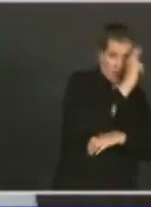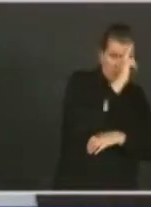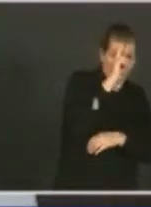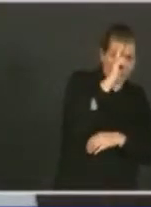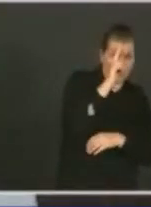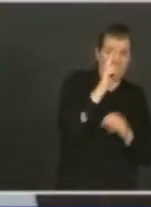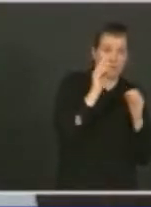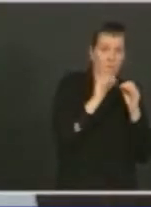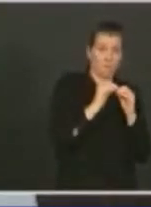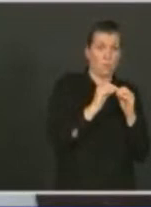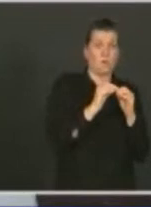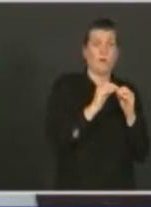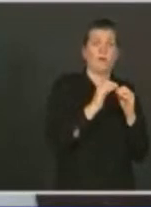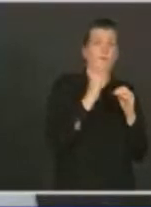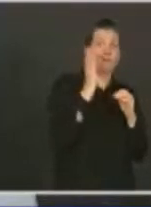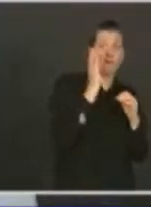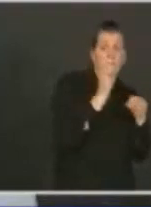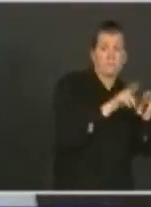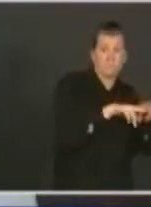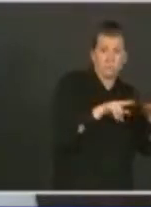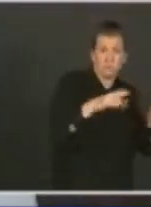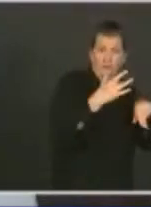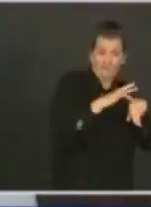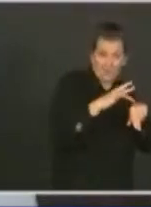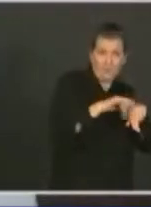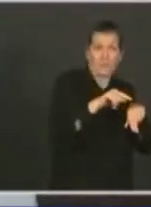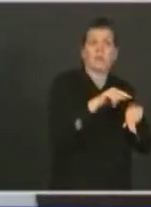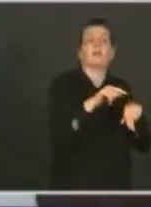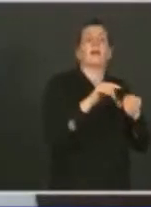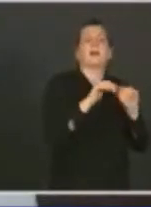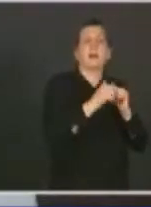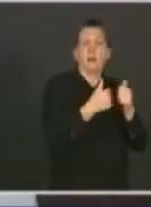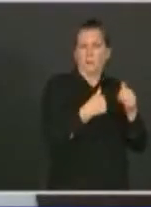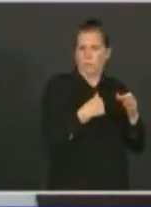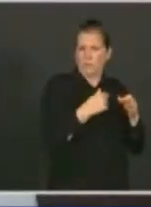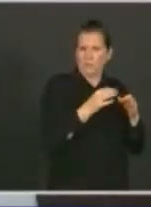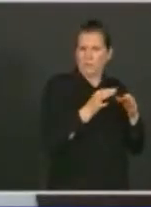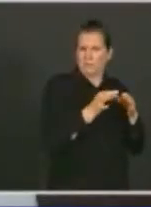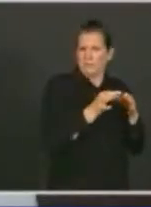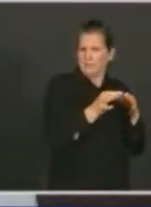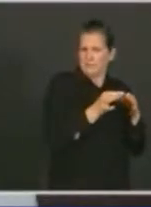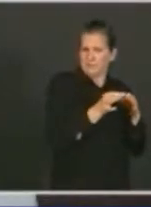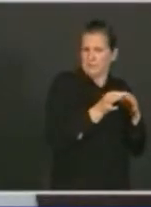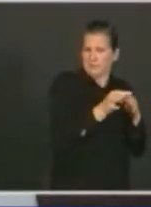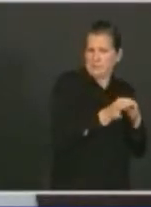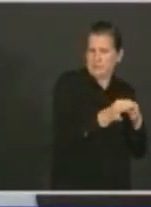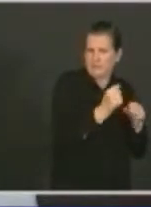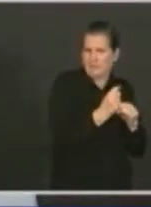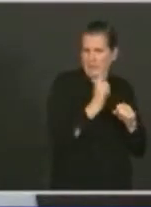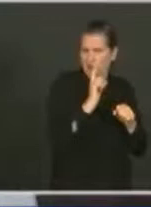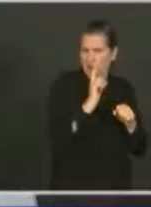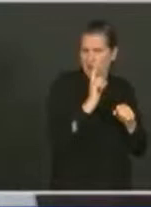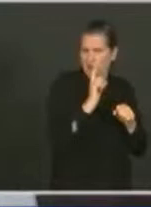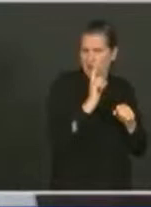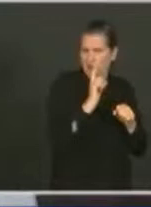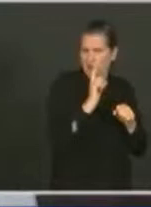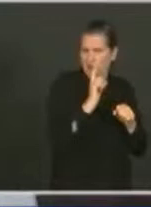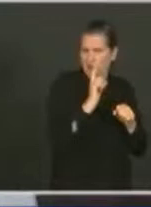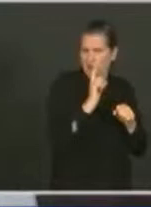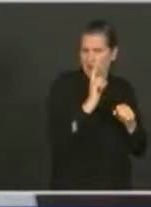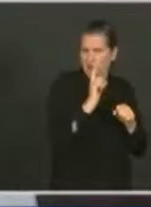beds available. That will help delay the time to the extent that we can of going into an alternate hospital